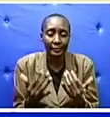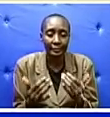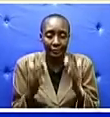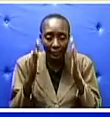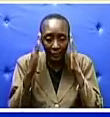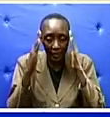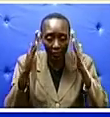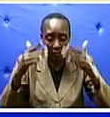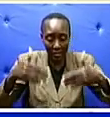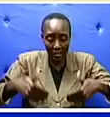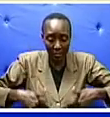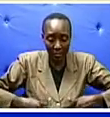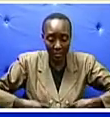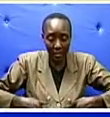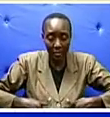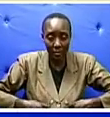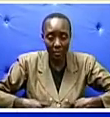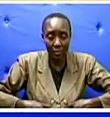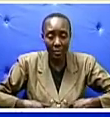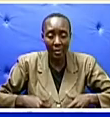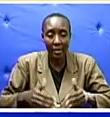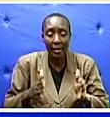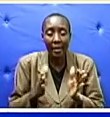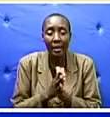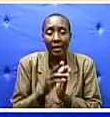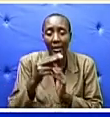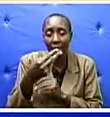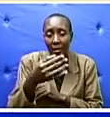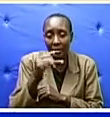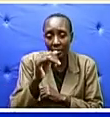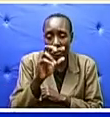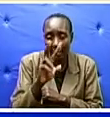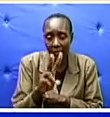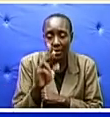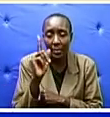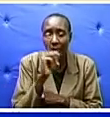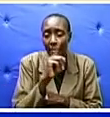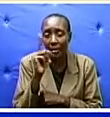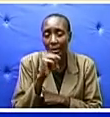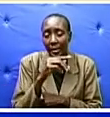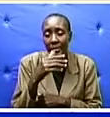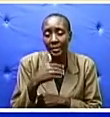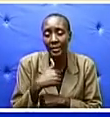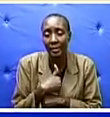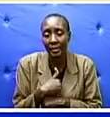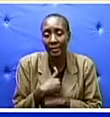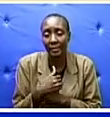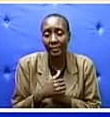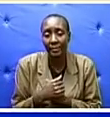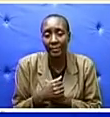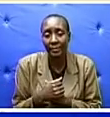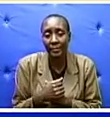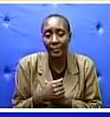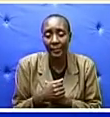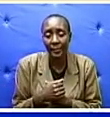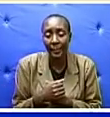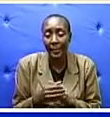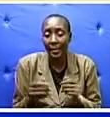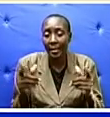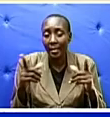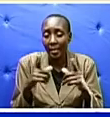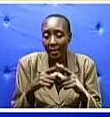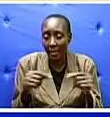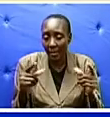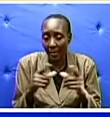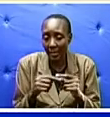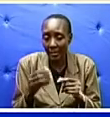and contracting the HIV or being at risk of contracting HIV. Mm-hmm. So the message has been put